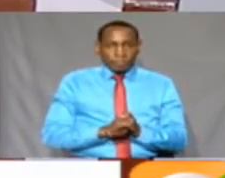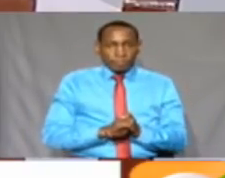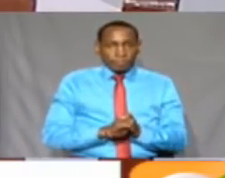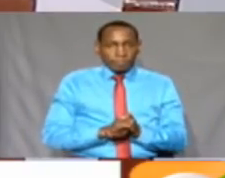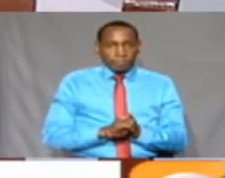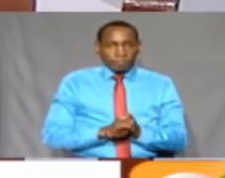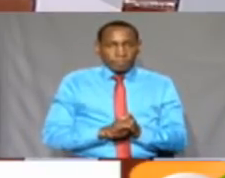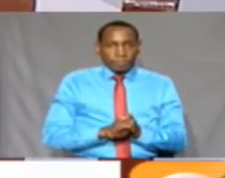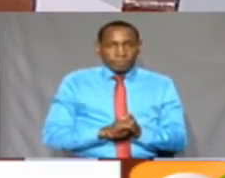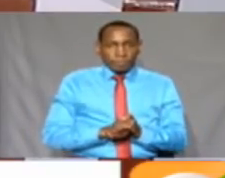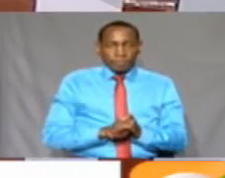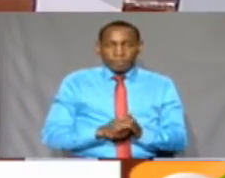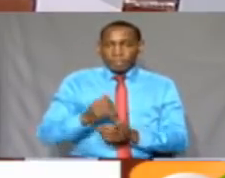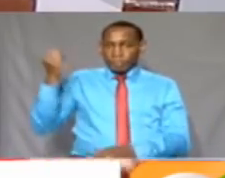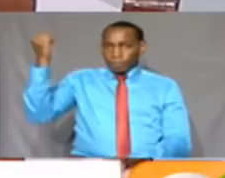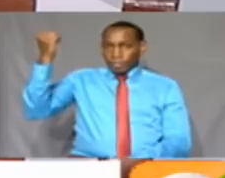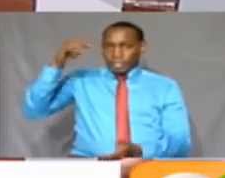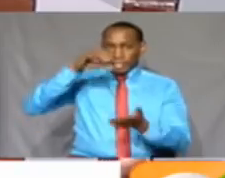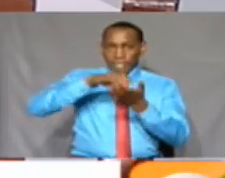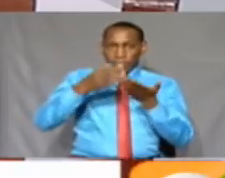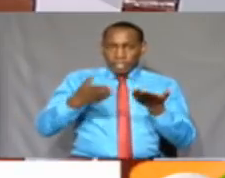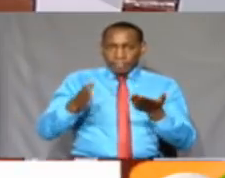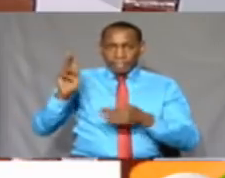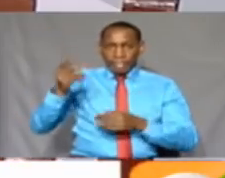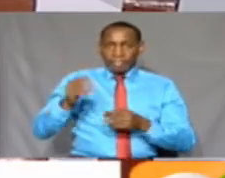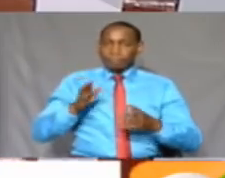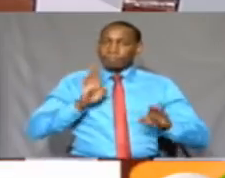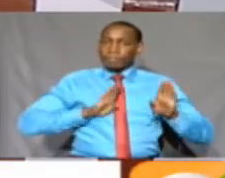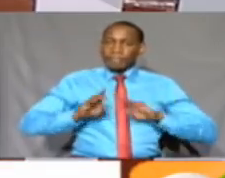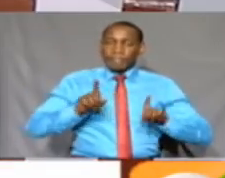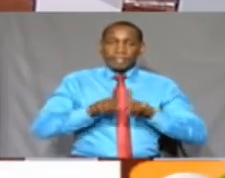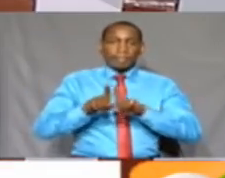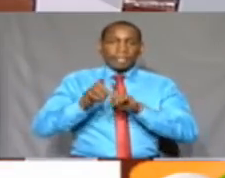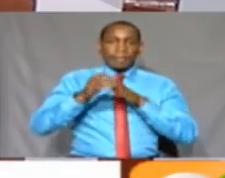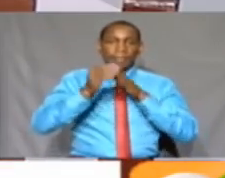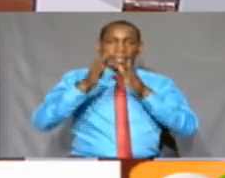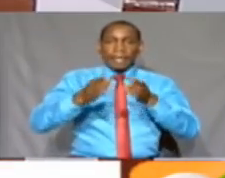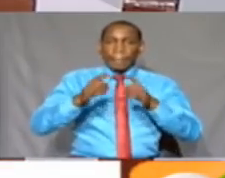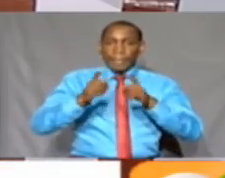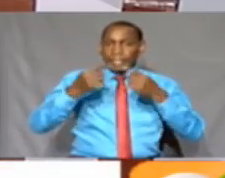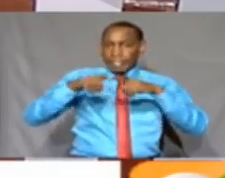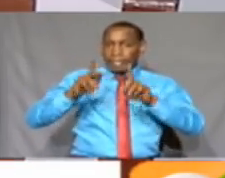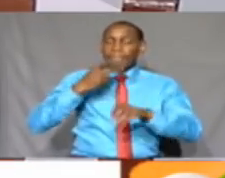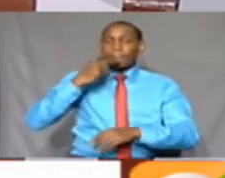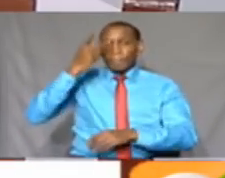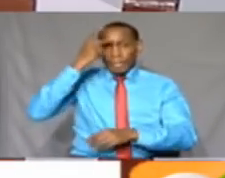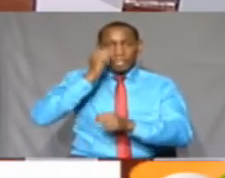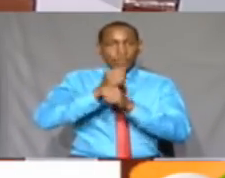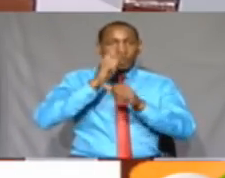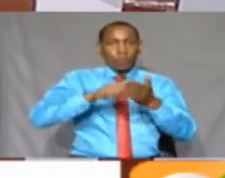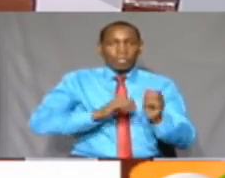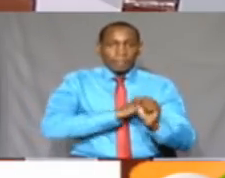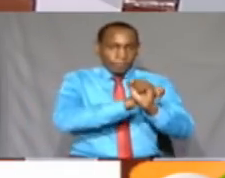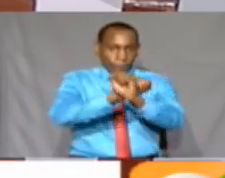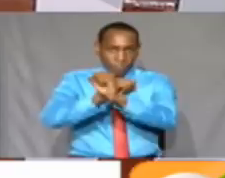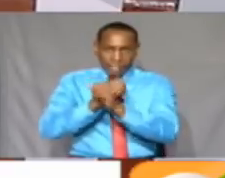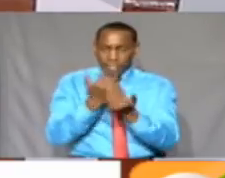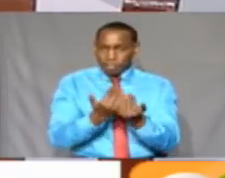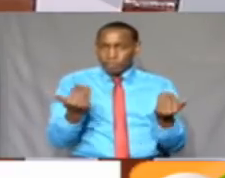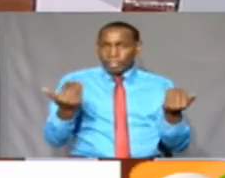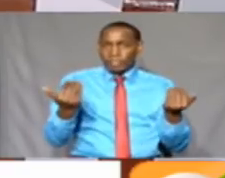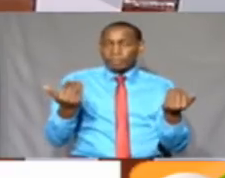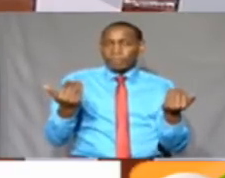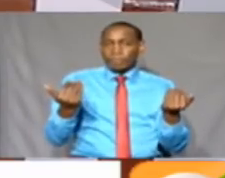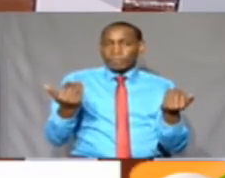the very nature of Kenyan politics, we misbehave as leaders. But what are you doing as a parent to shield your child